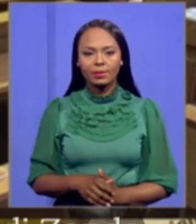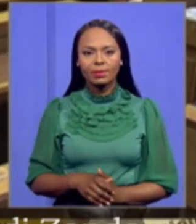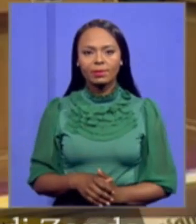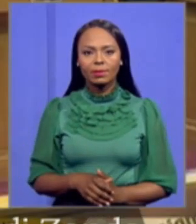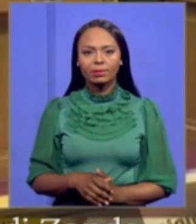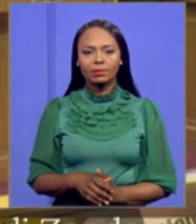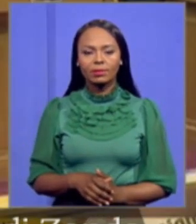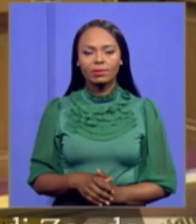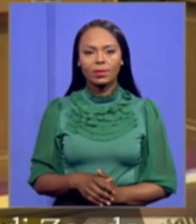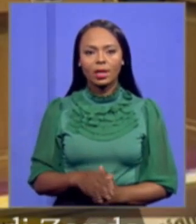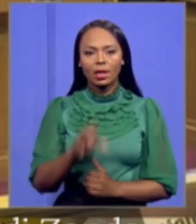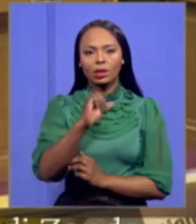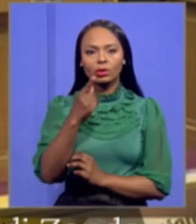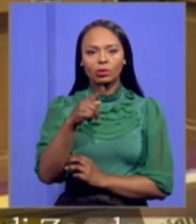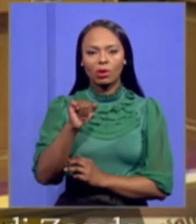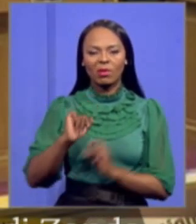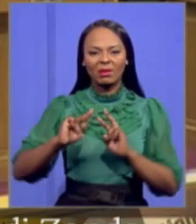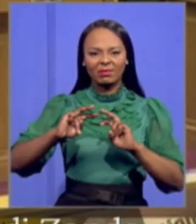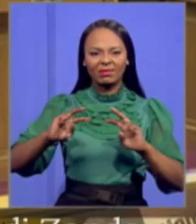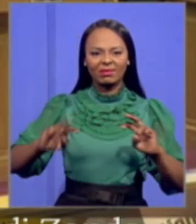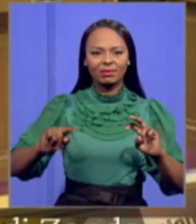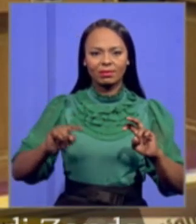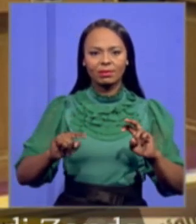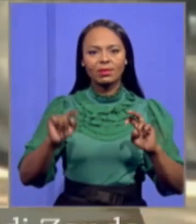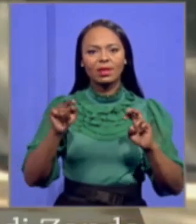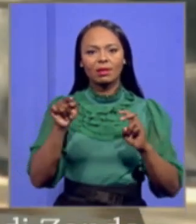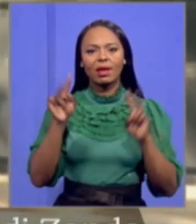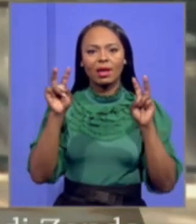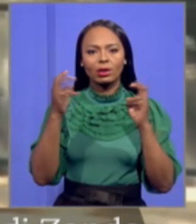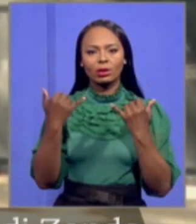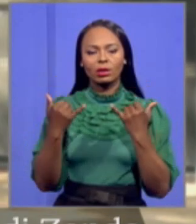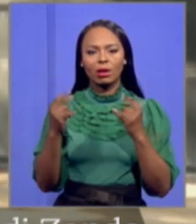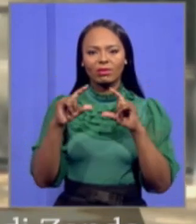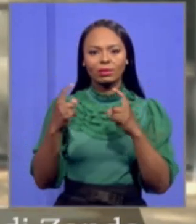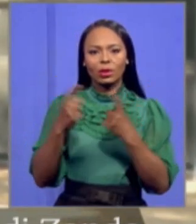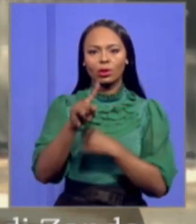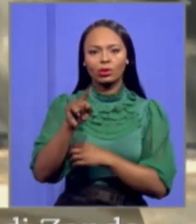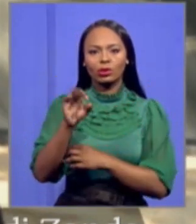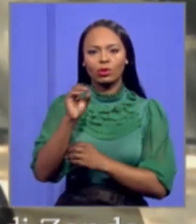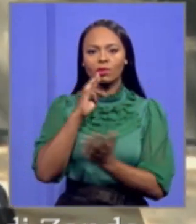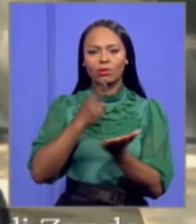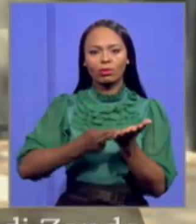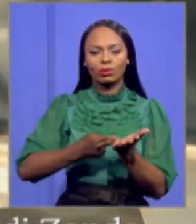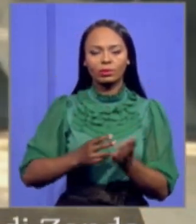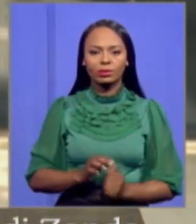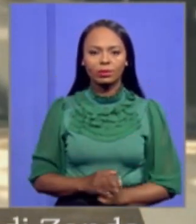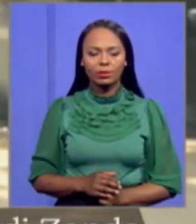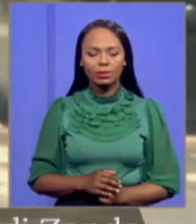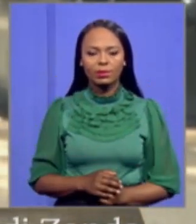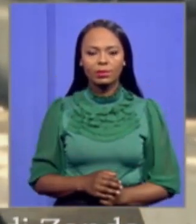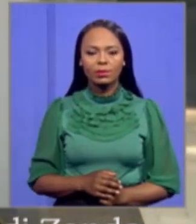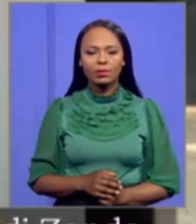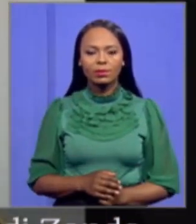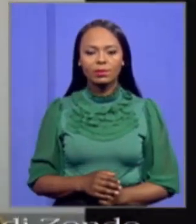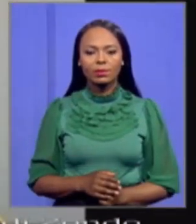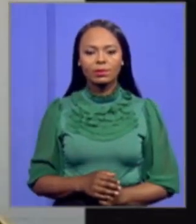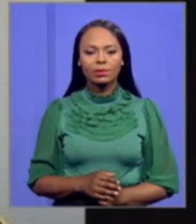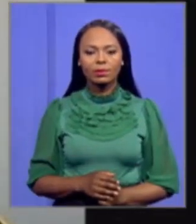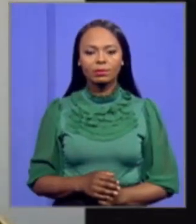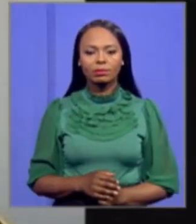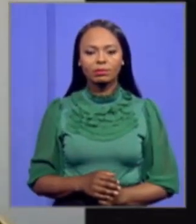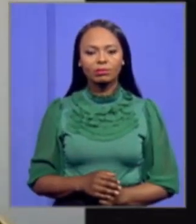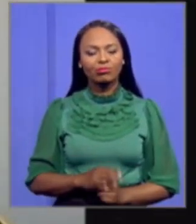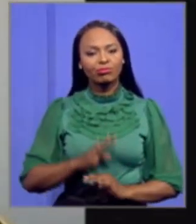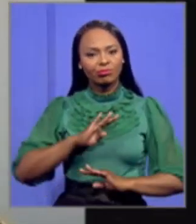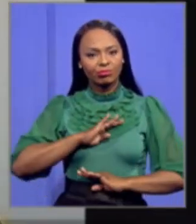Scopa e ne tshitlelwa dintlha ka kgatelo tse diphuputsong tse malebana le dikgothaletso tsa Commission ya Moahlodi Zondo. We're quite pleased.